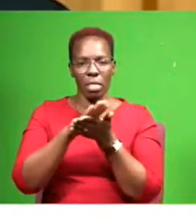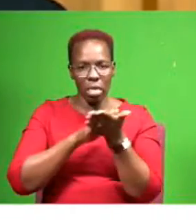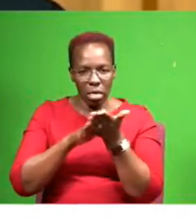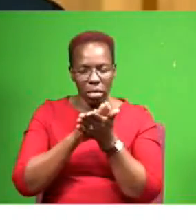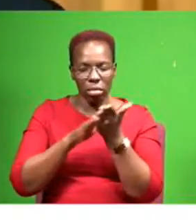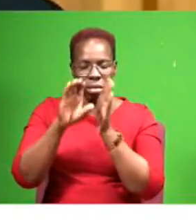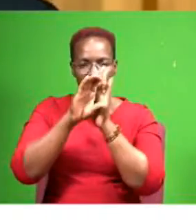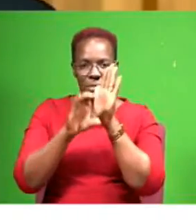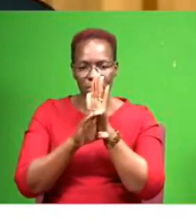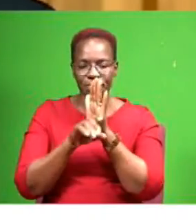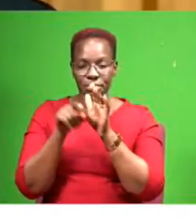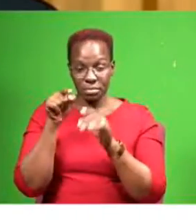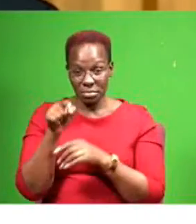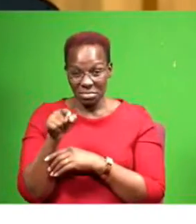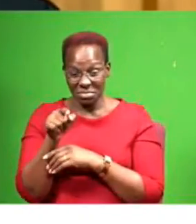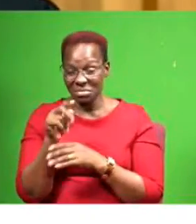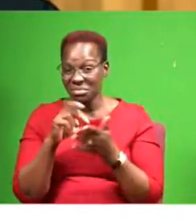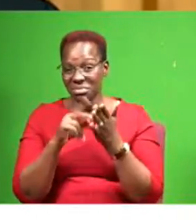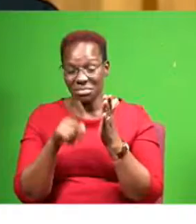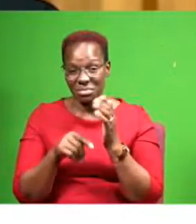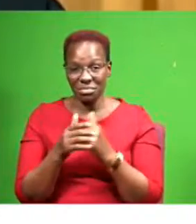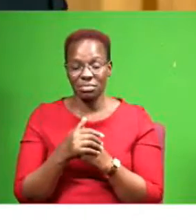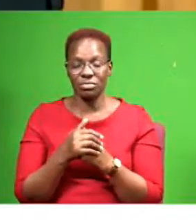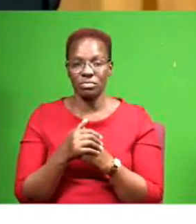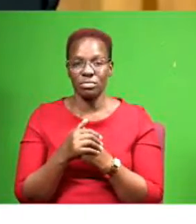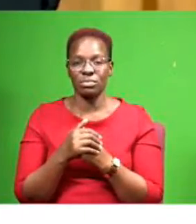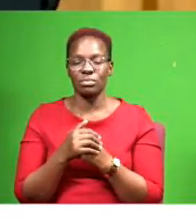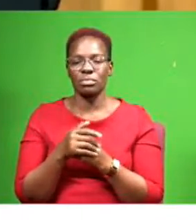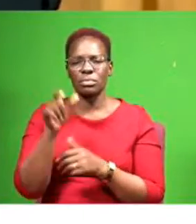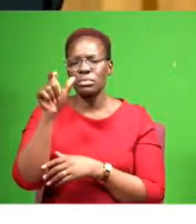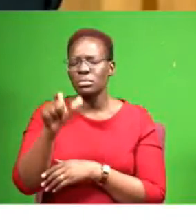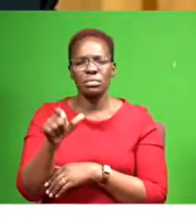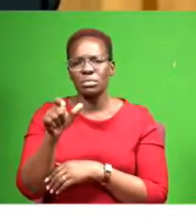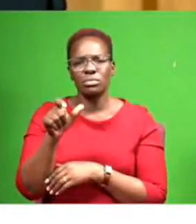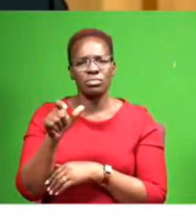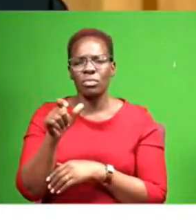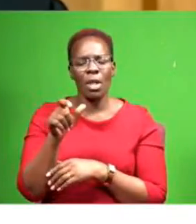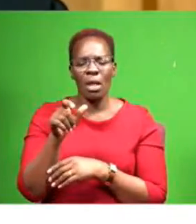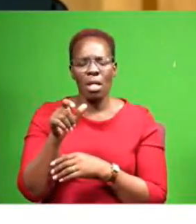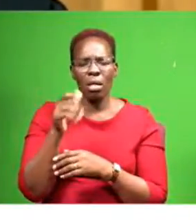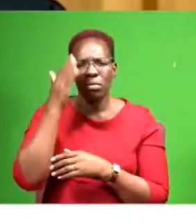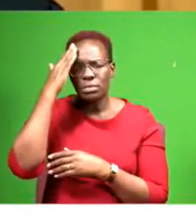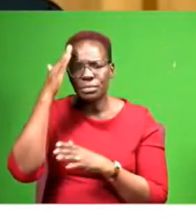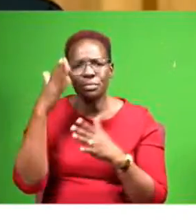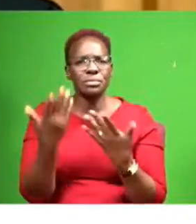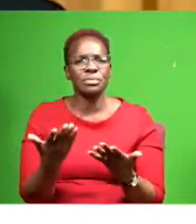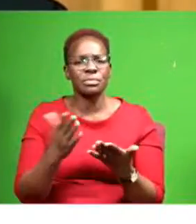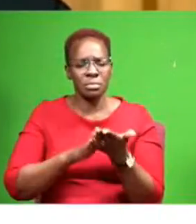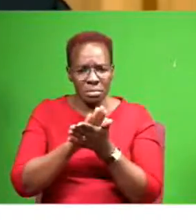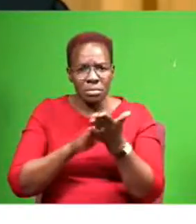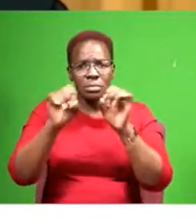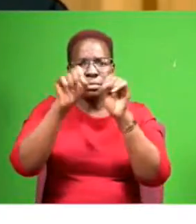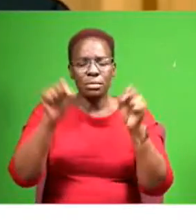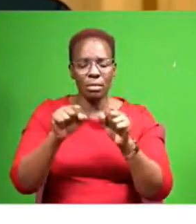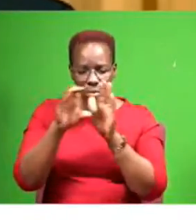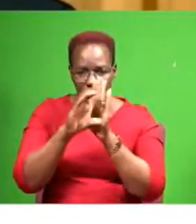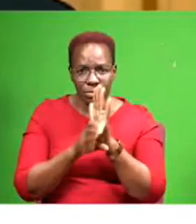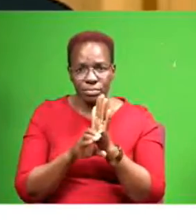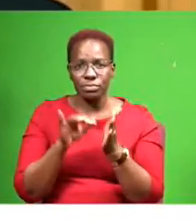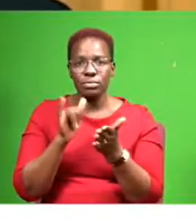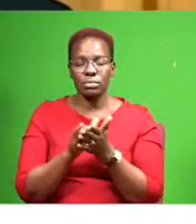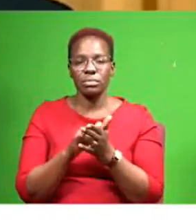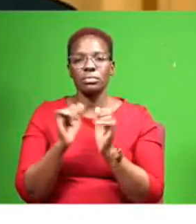in reference to that Constitution? How does one identify the basic structure of the Constitution so as to come